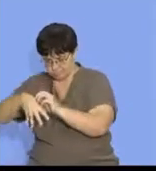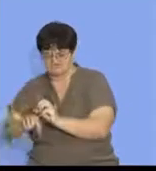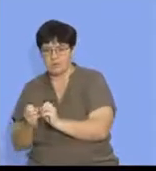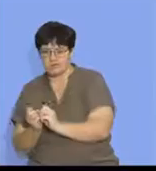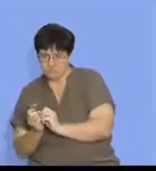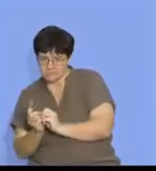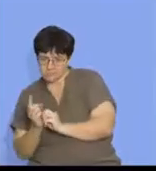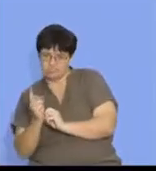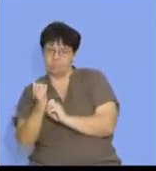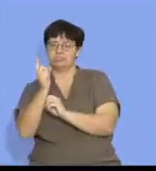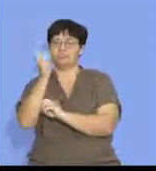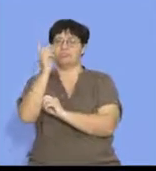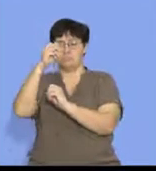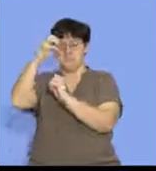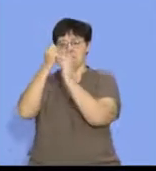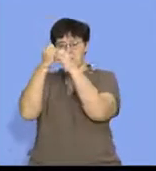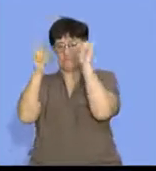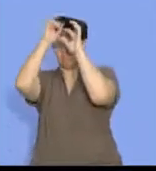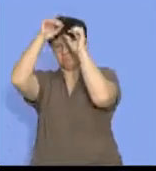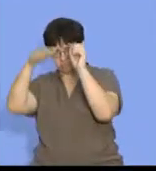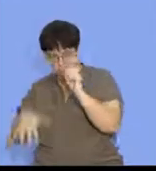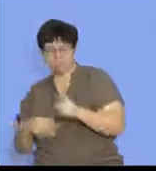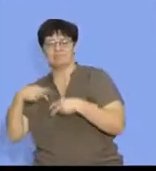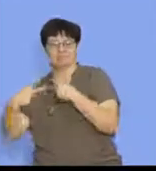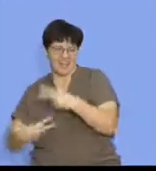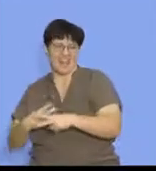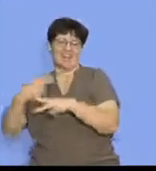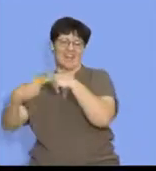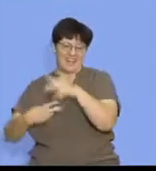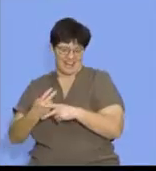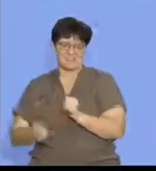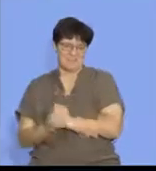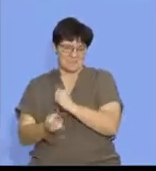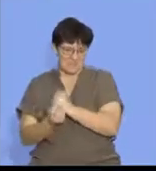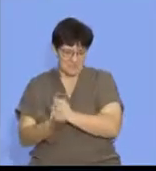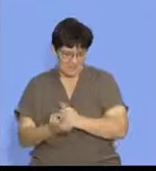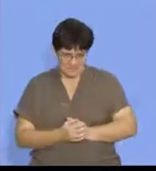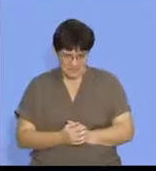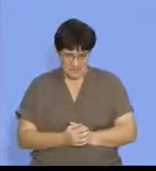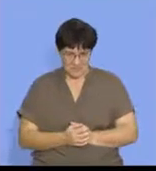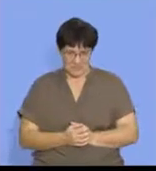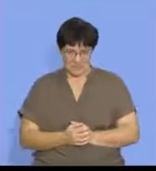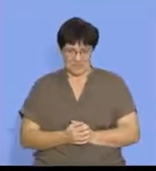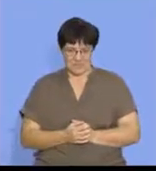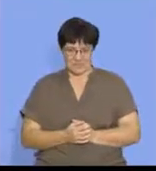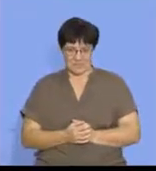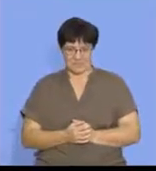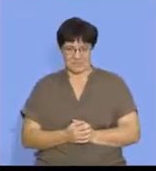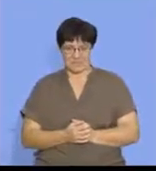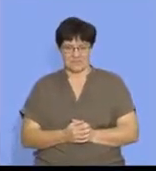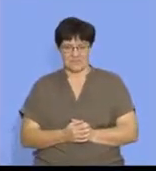it bursts open, and the spores fall on the bread, and new fungi are going to then, right,